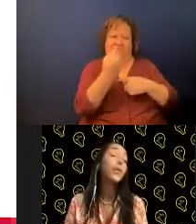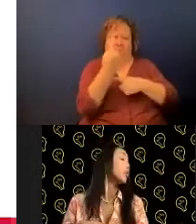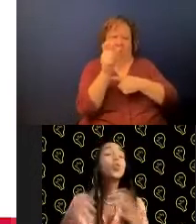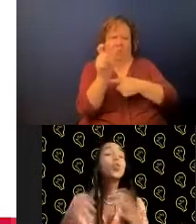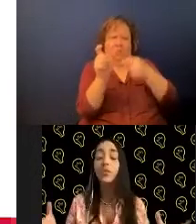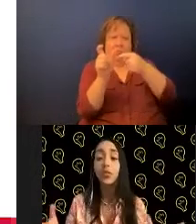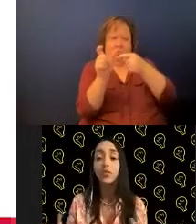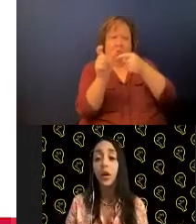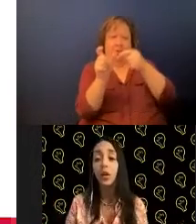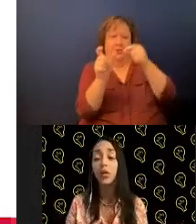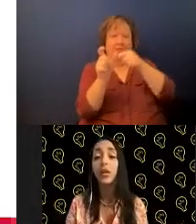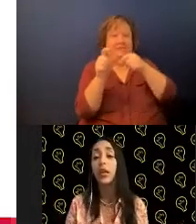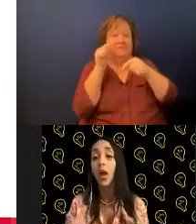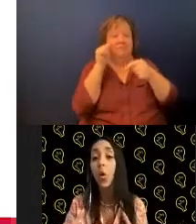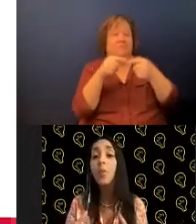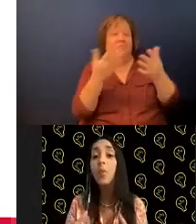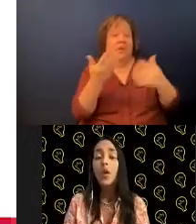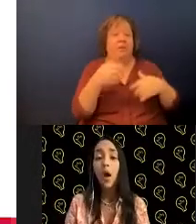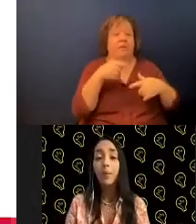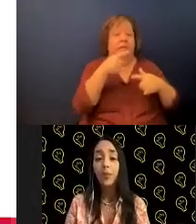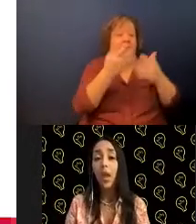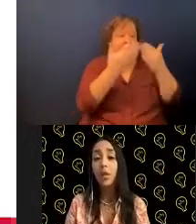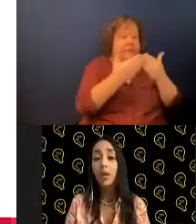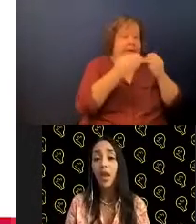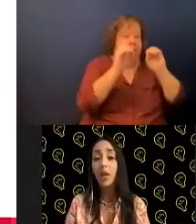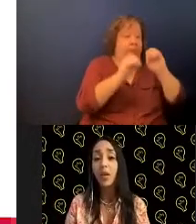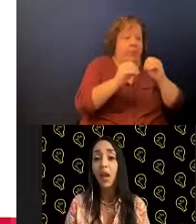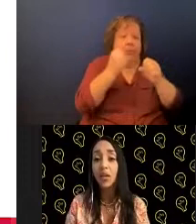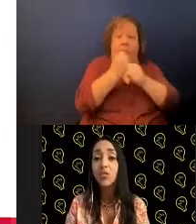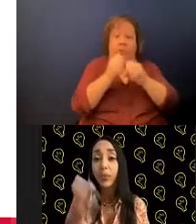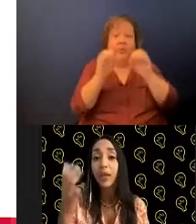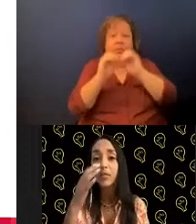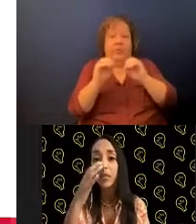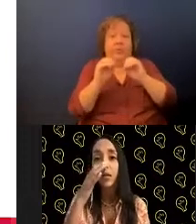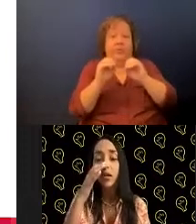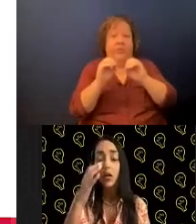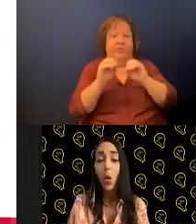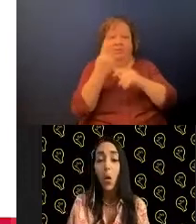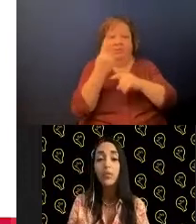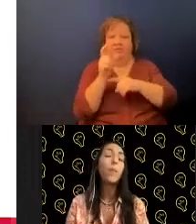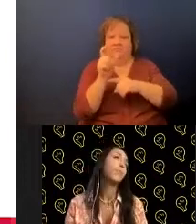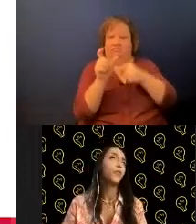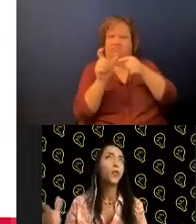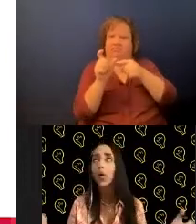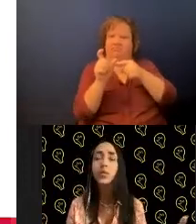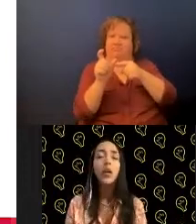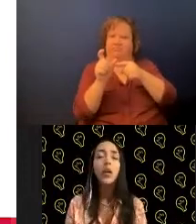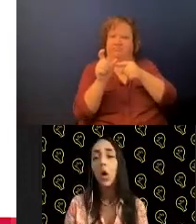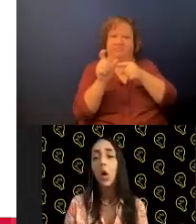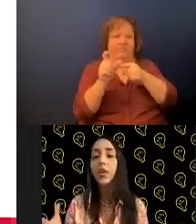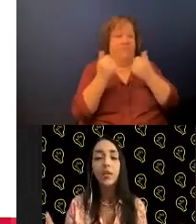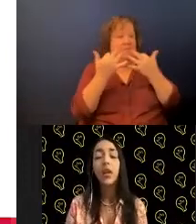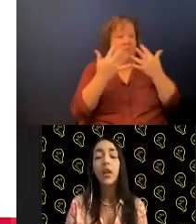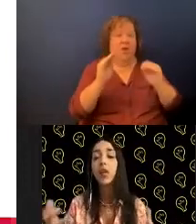with huge potential that are currently at home and is rising. COVID, of course,